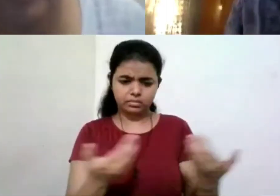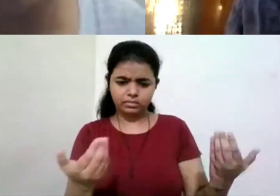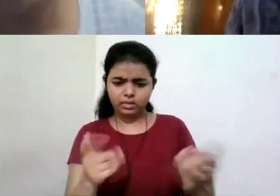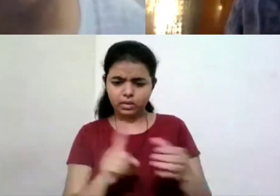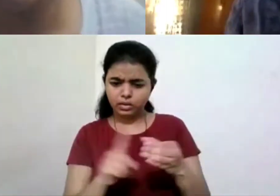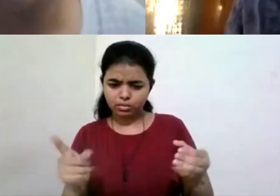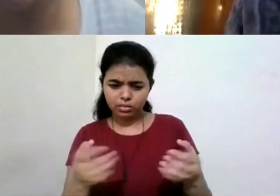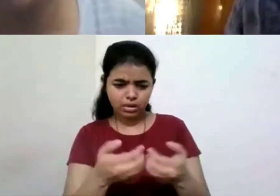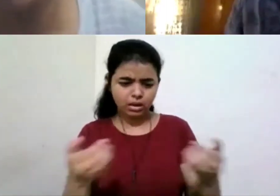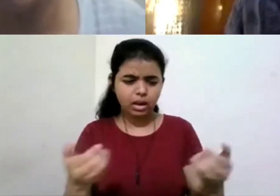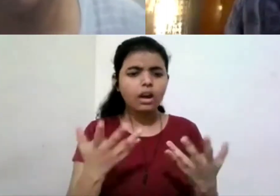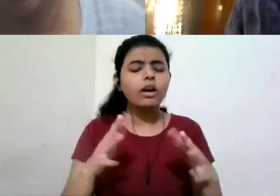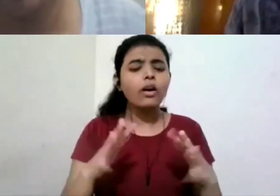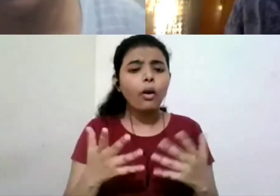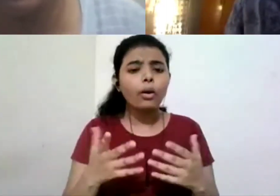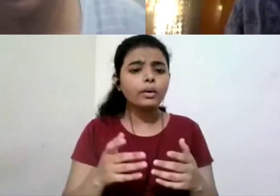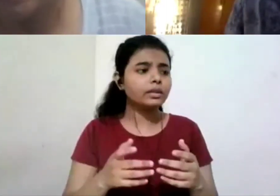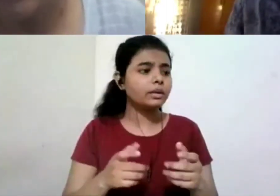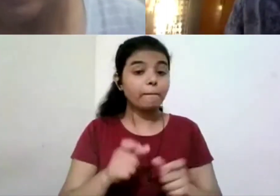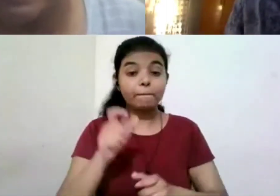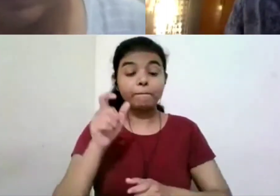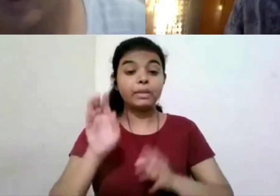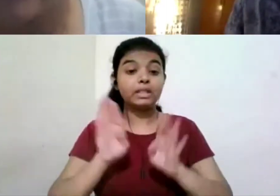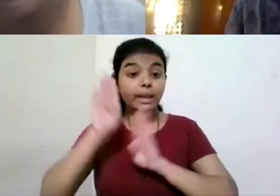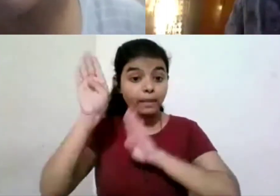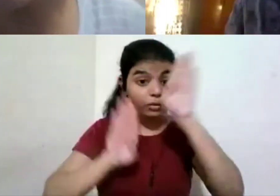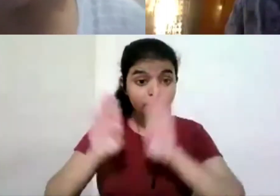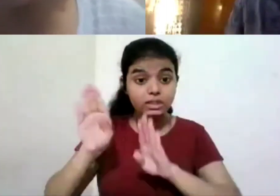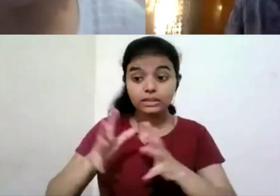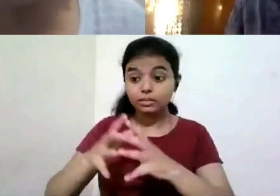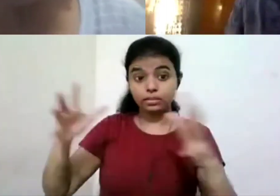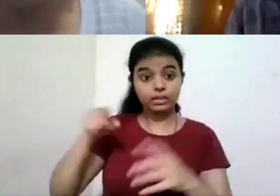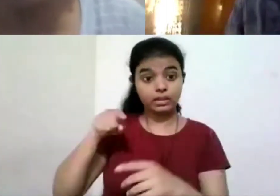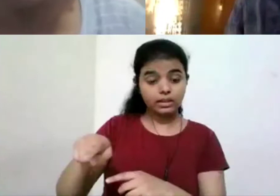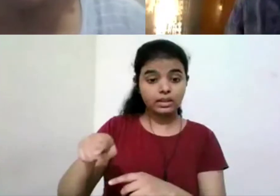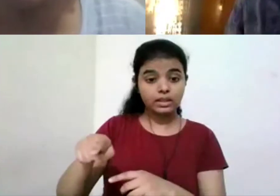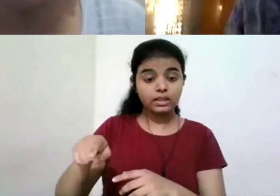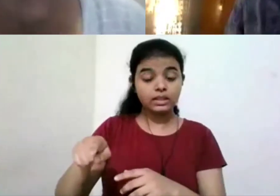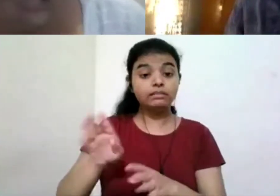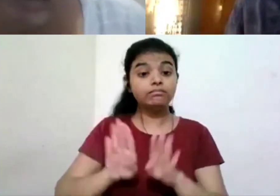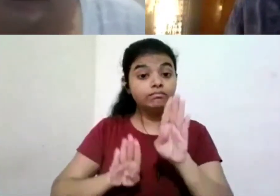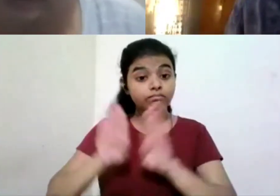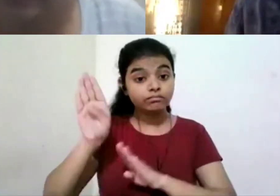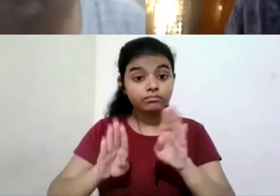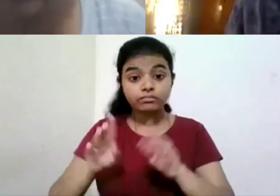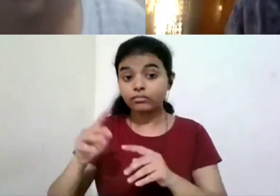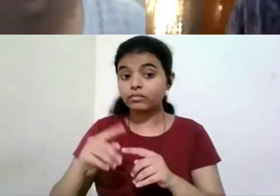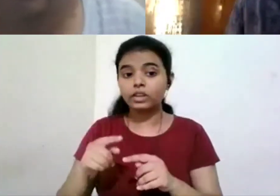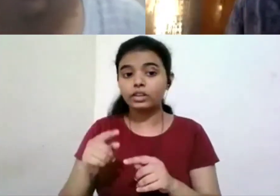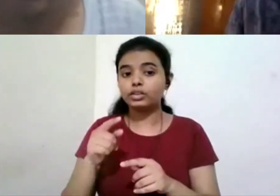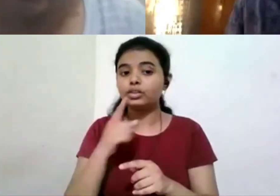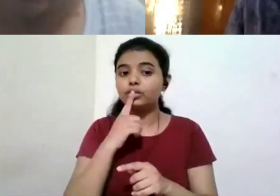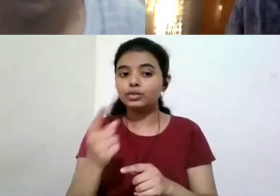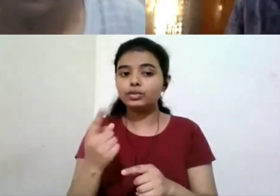even when you talk in terms of popular democracy, because see, one of the things which popular democracy doesn't really